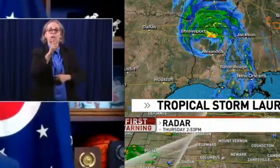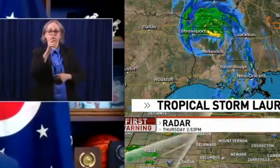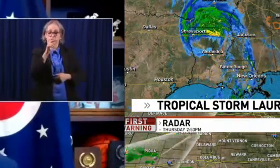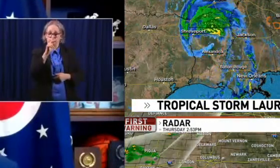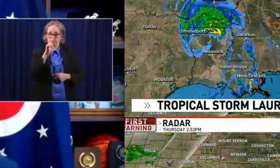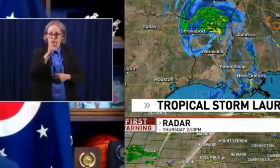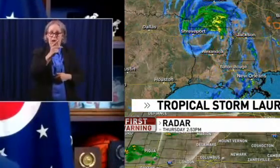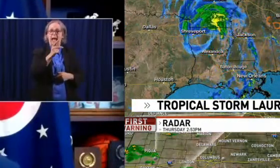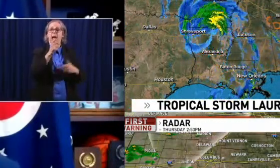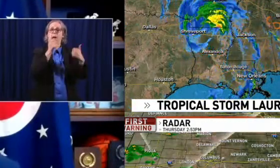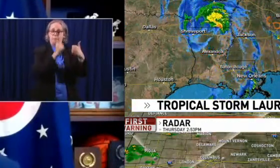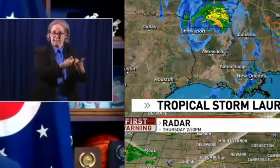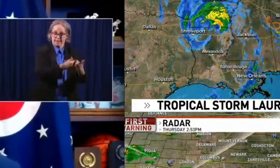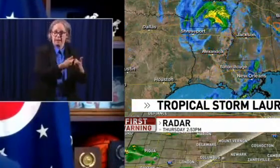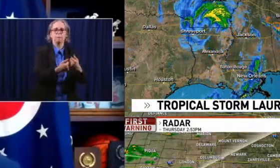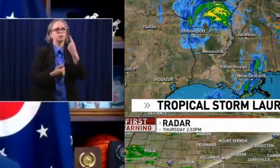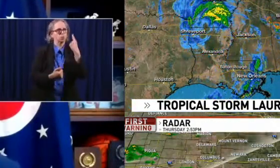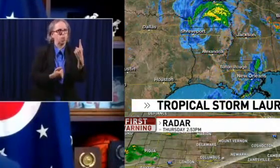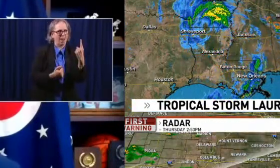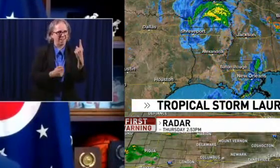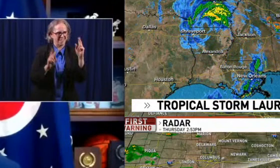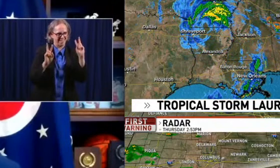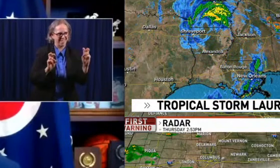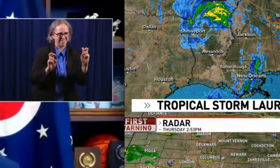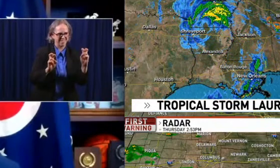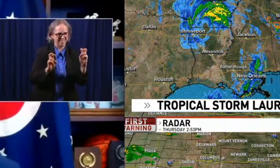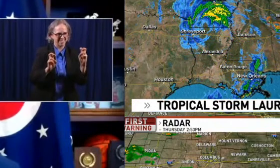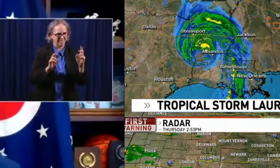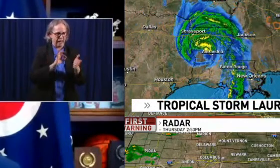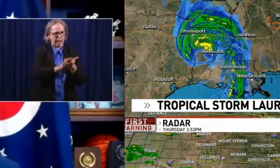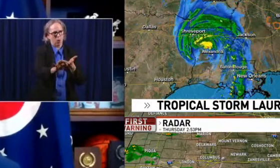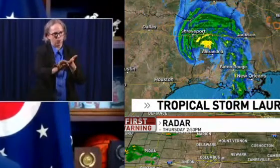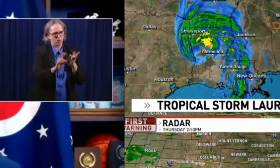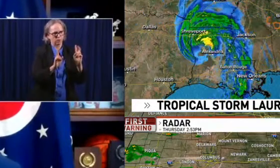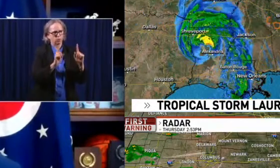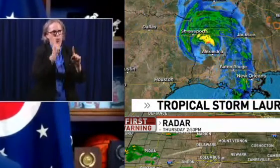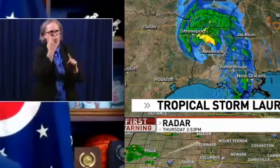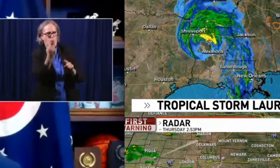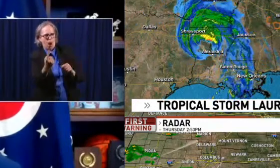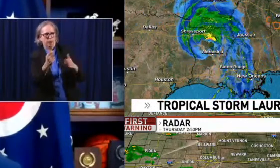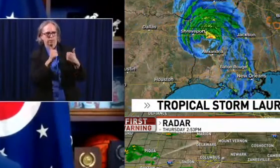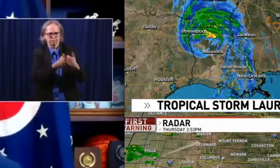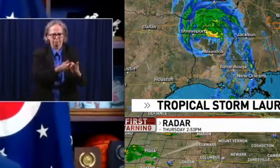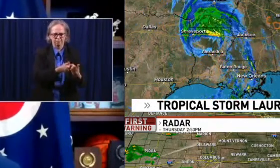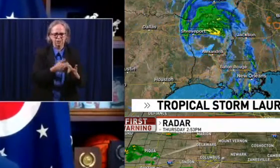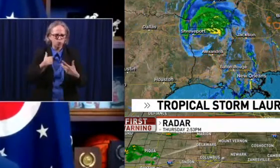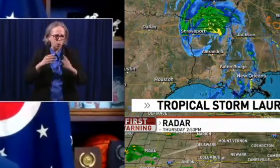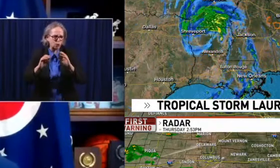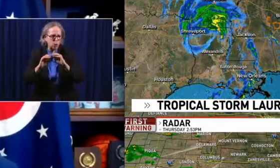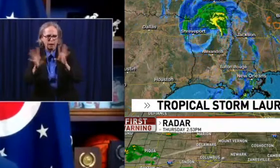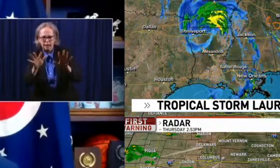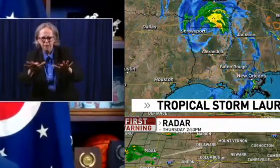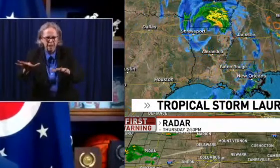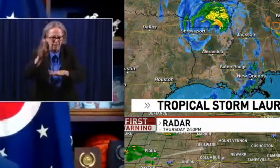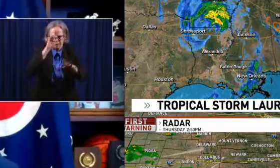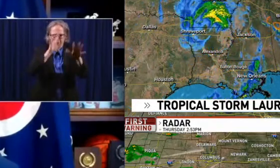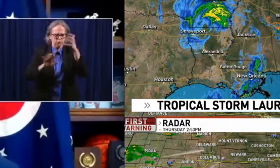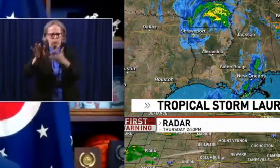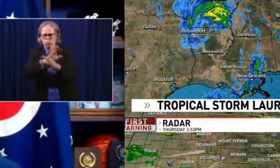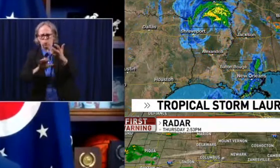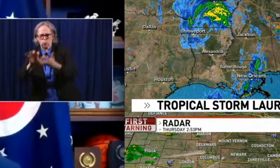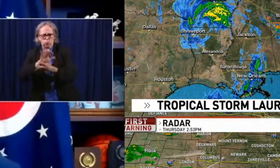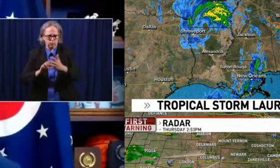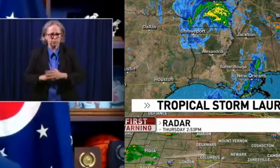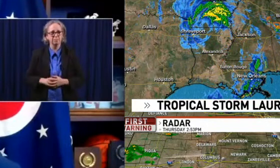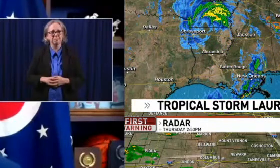it just presents some complication in scheduling and things like that. And however, I want to add one thing